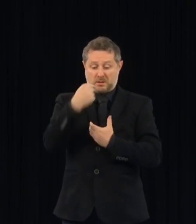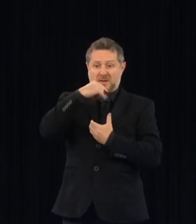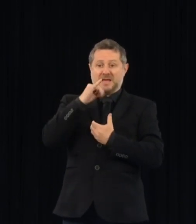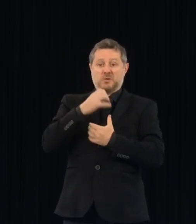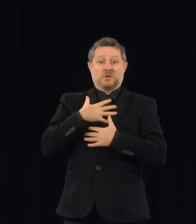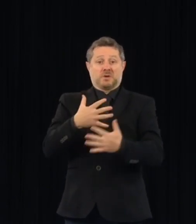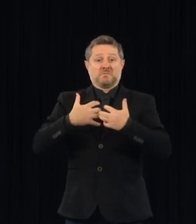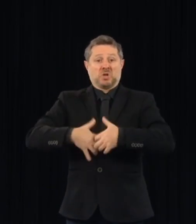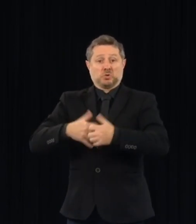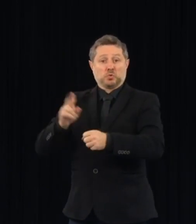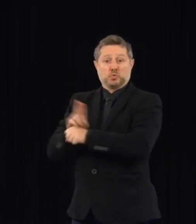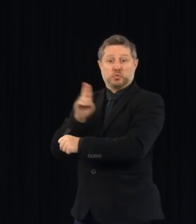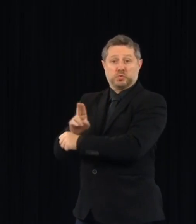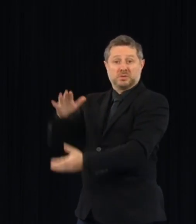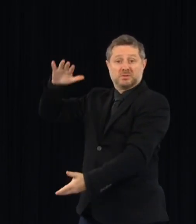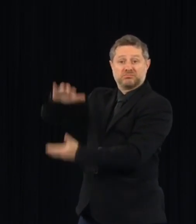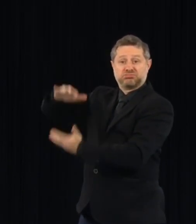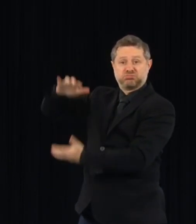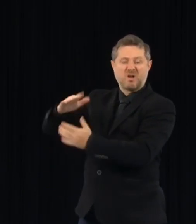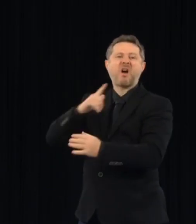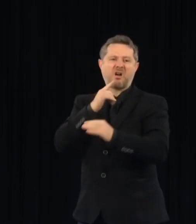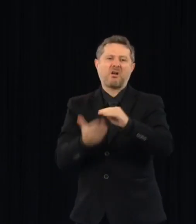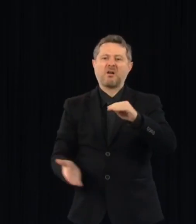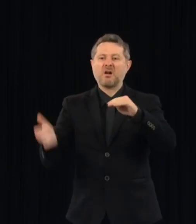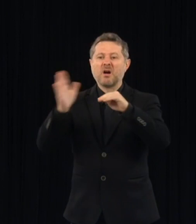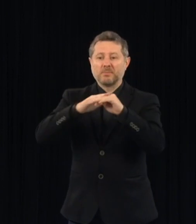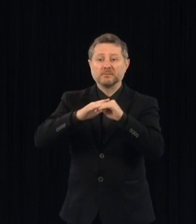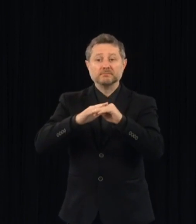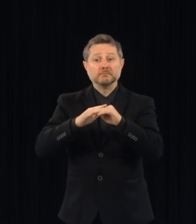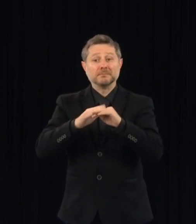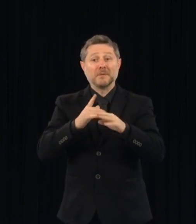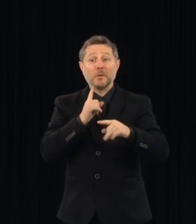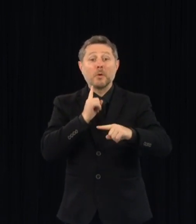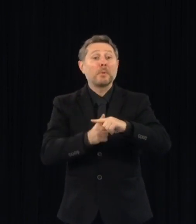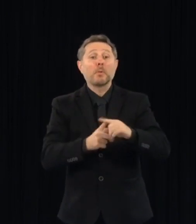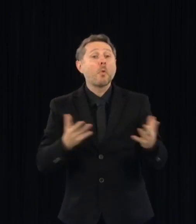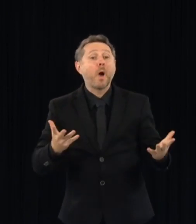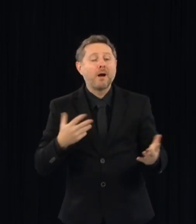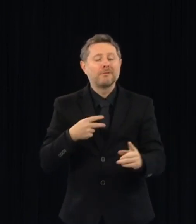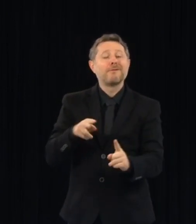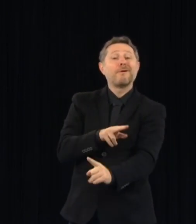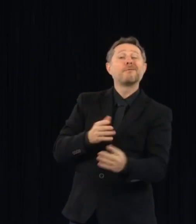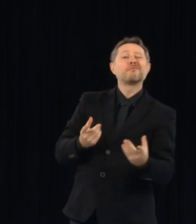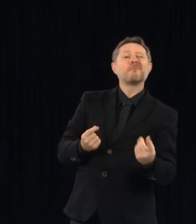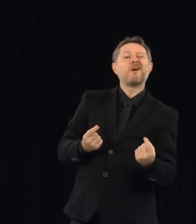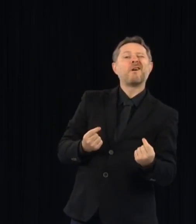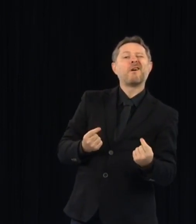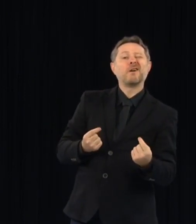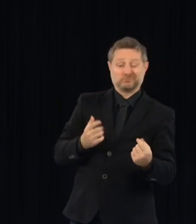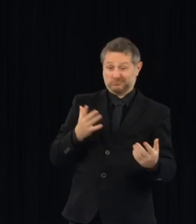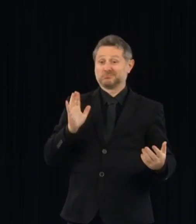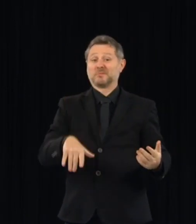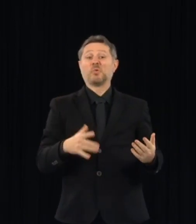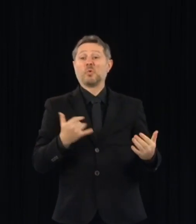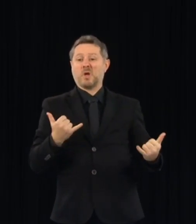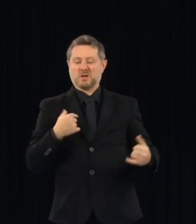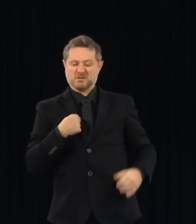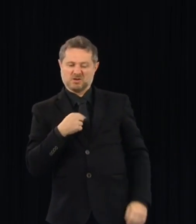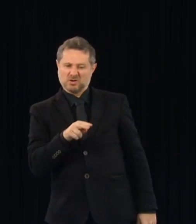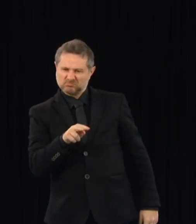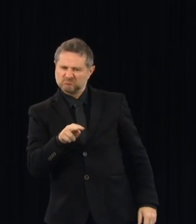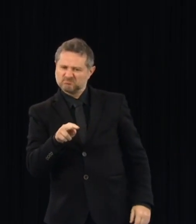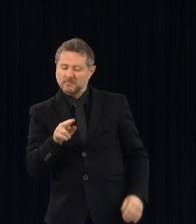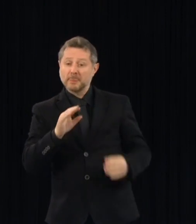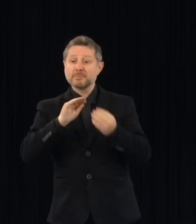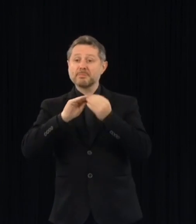up, but if you want to take an optimistic view, you could start to see a plateauing in the number